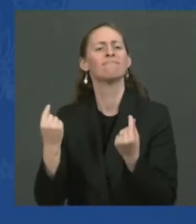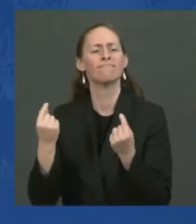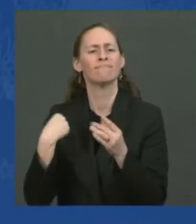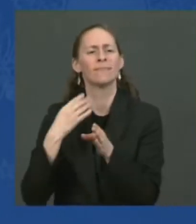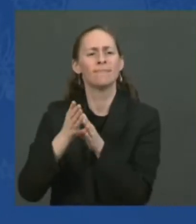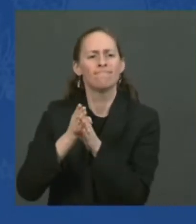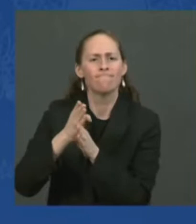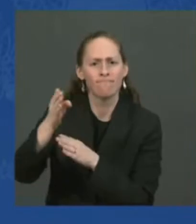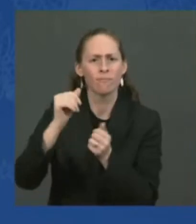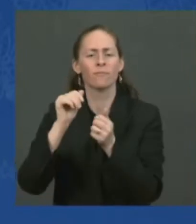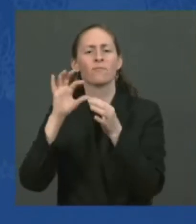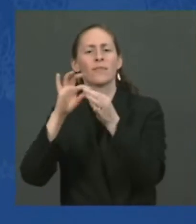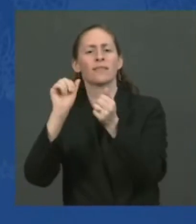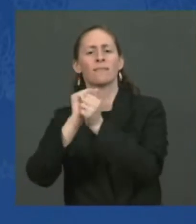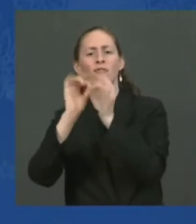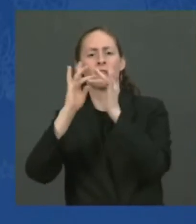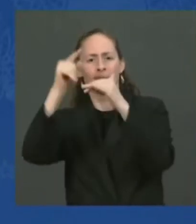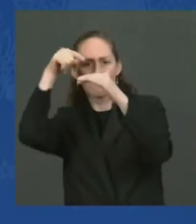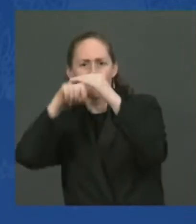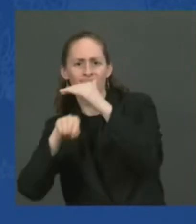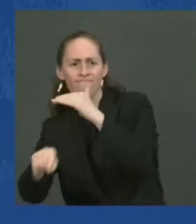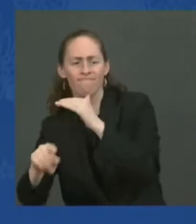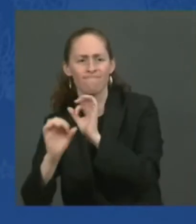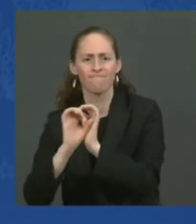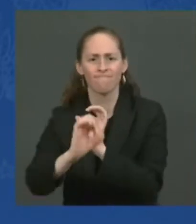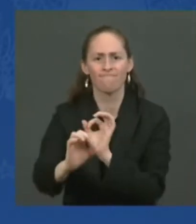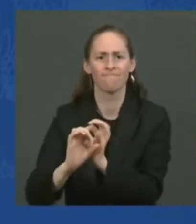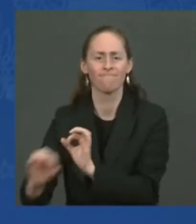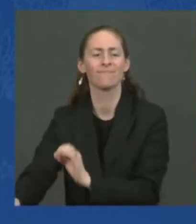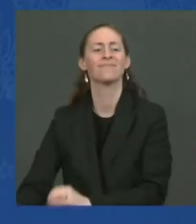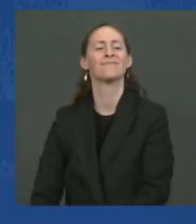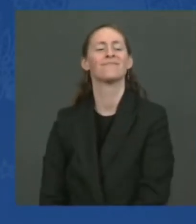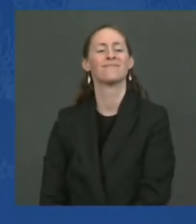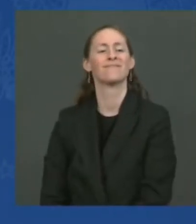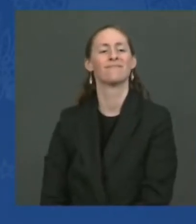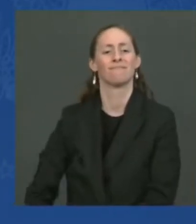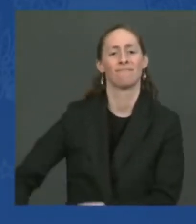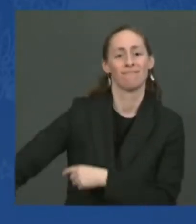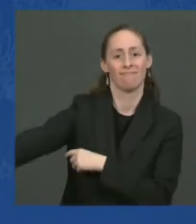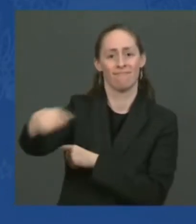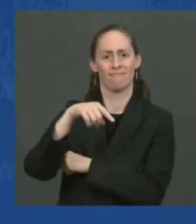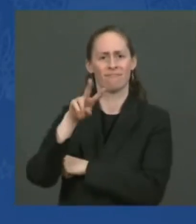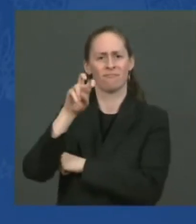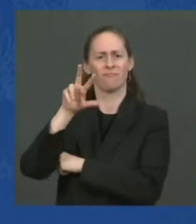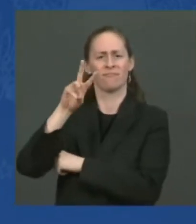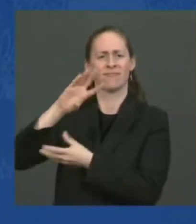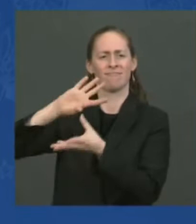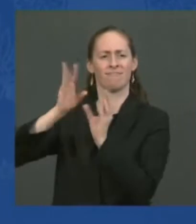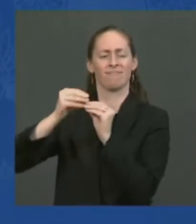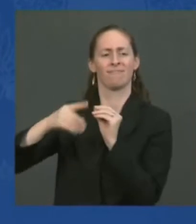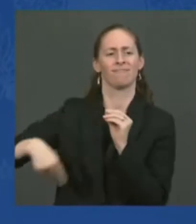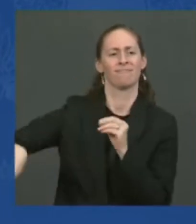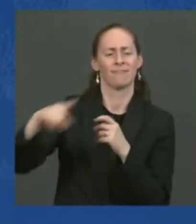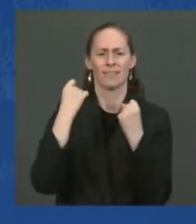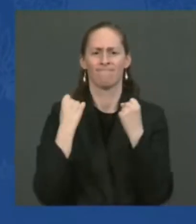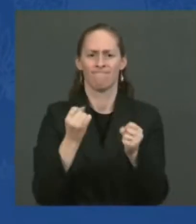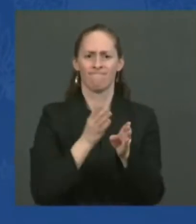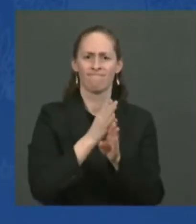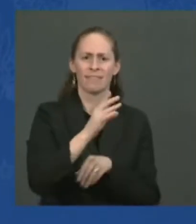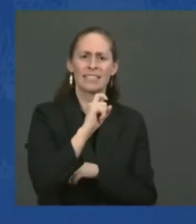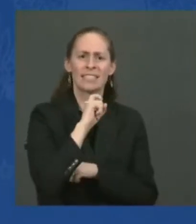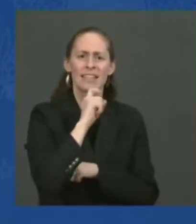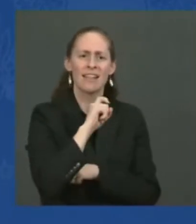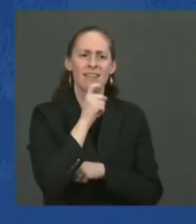Our 326 members there and the steel workers throughout our great union